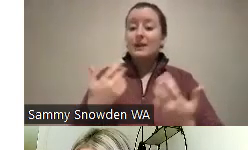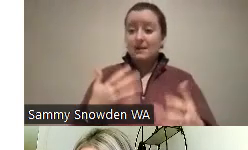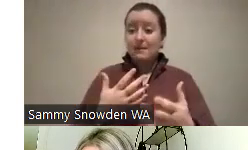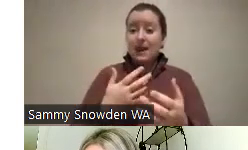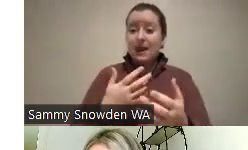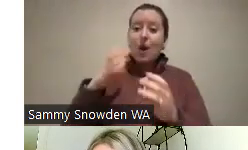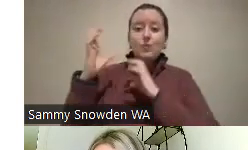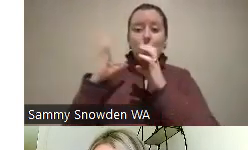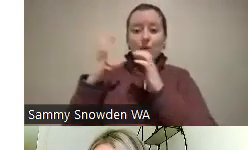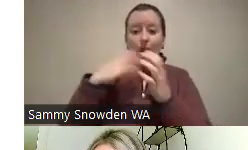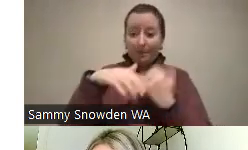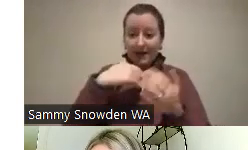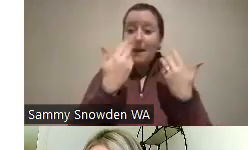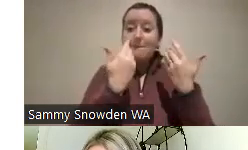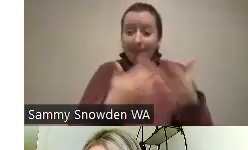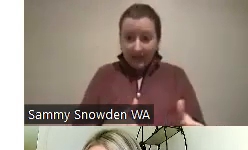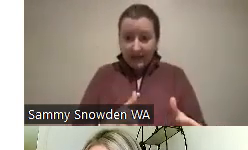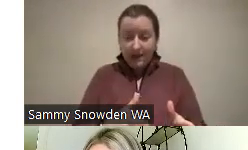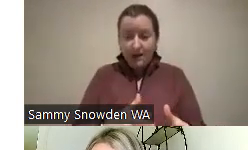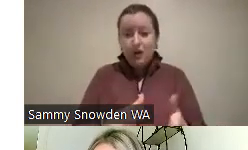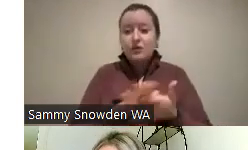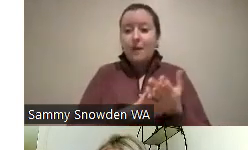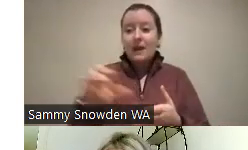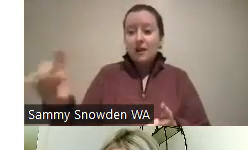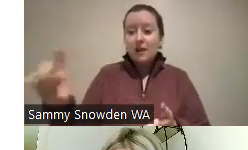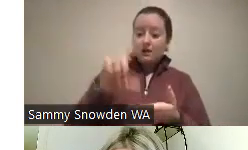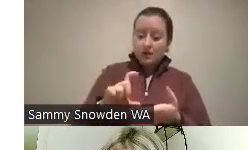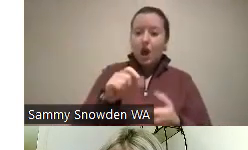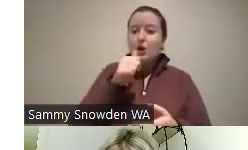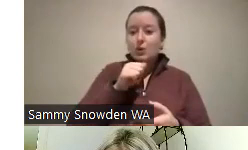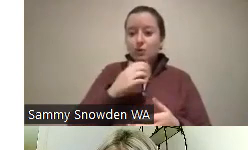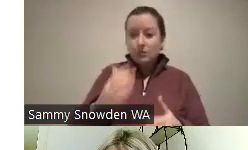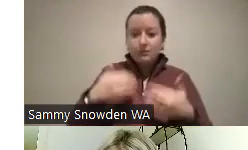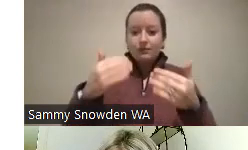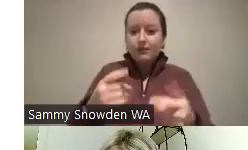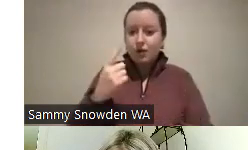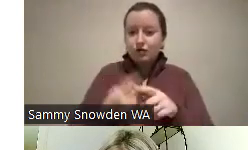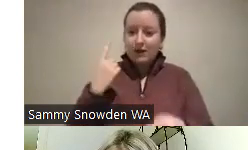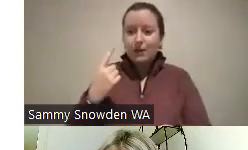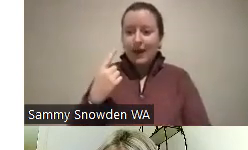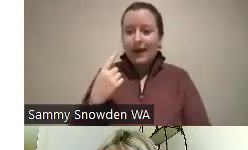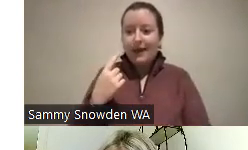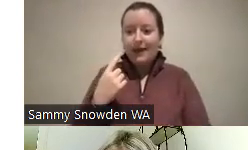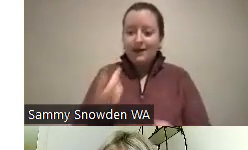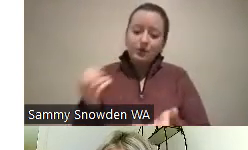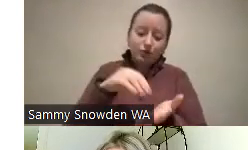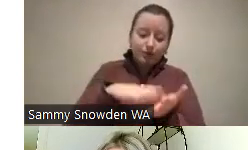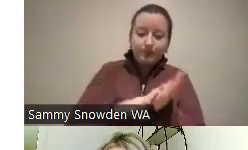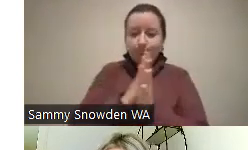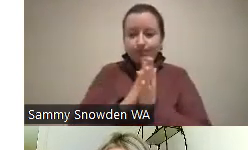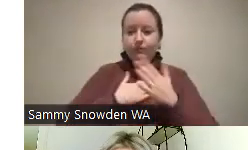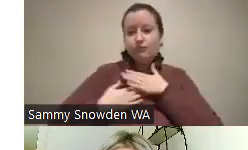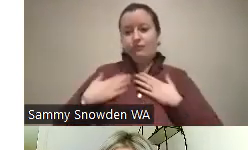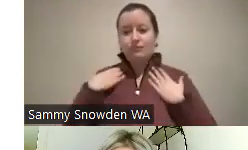in the diffuser, you could apply balance and citrus bliss. That's a nice one. But a nice one to